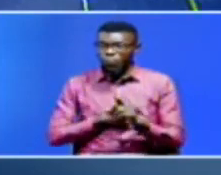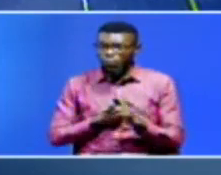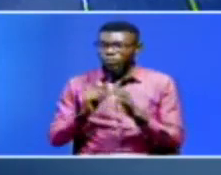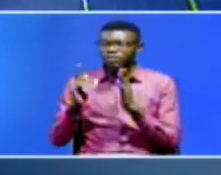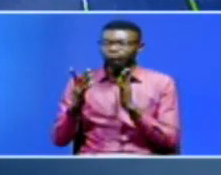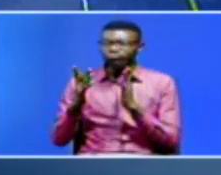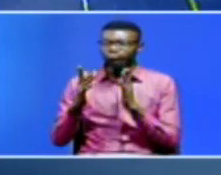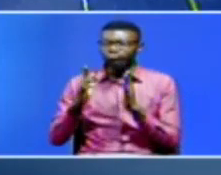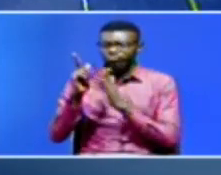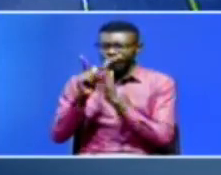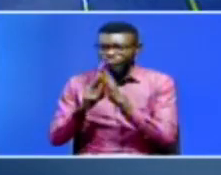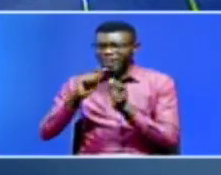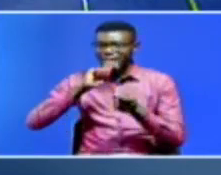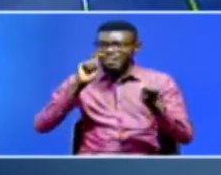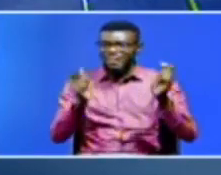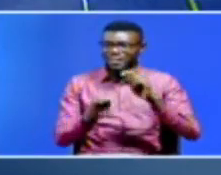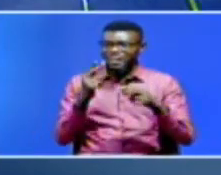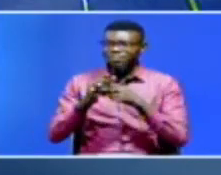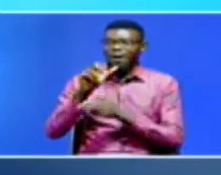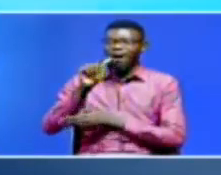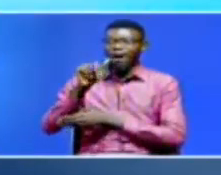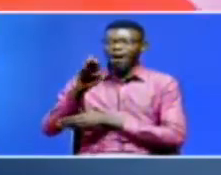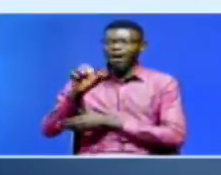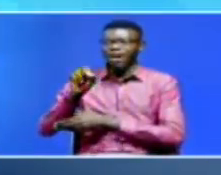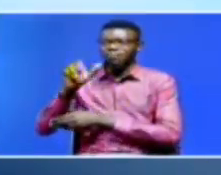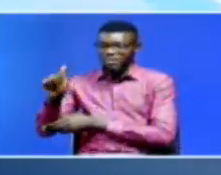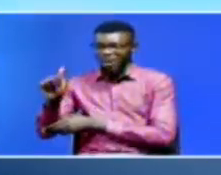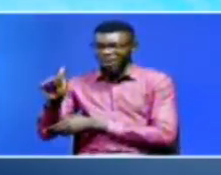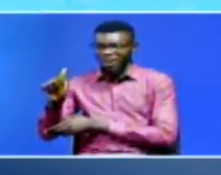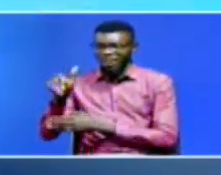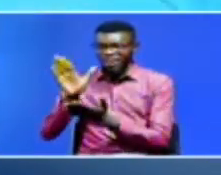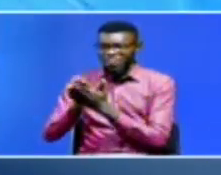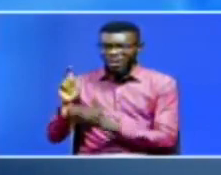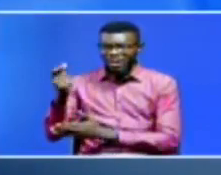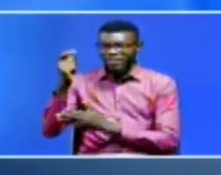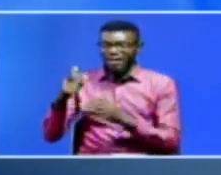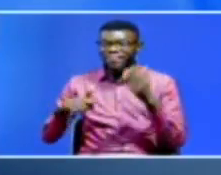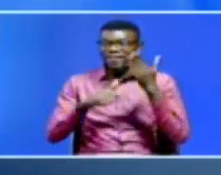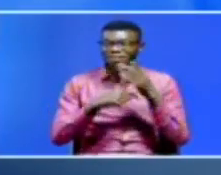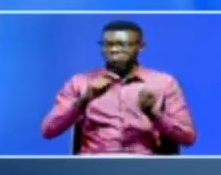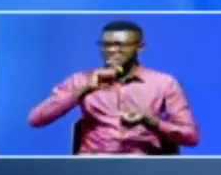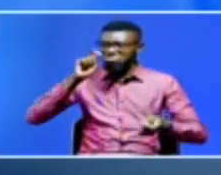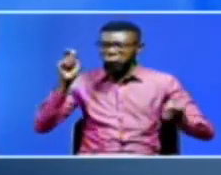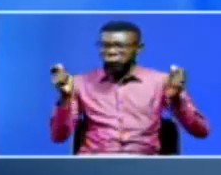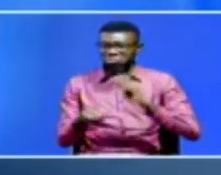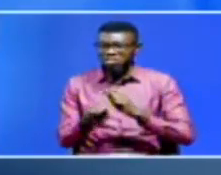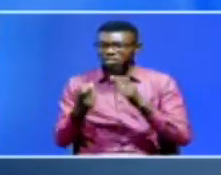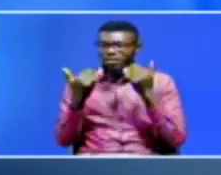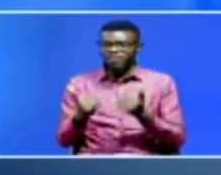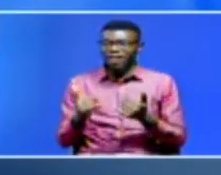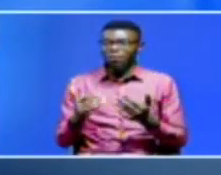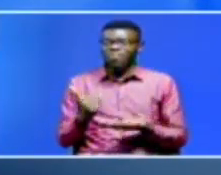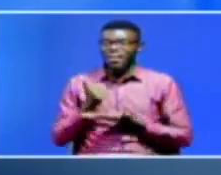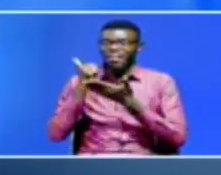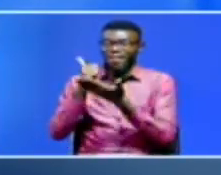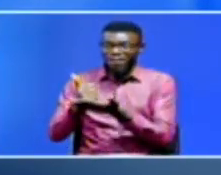Name change to now be known as ABSA Bank Kenya PLC. The rebranding is part of the bank's global strategy